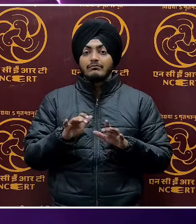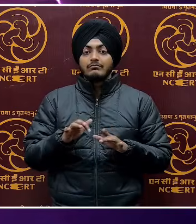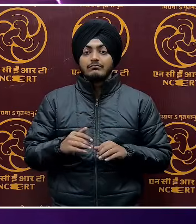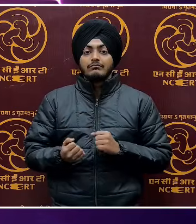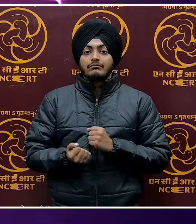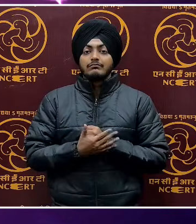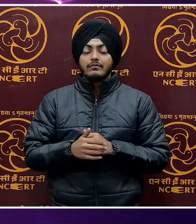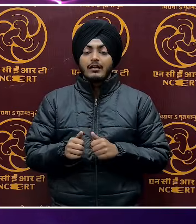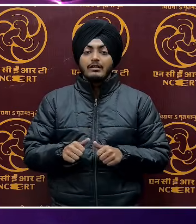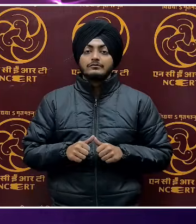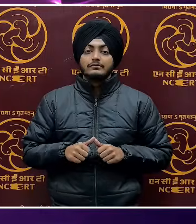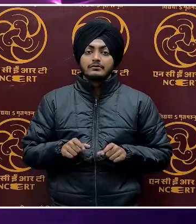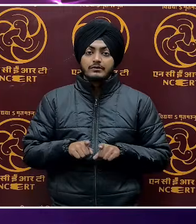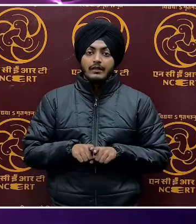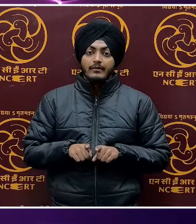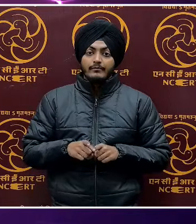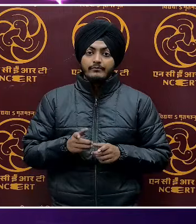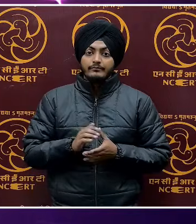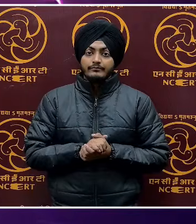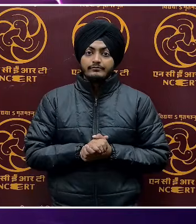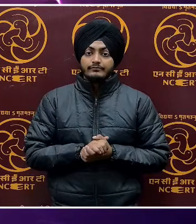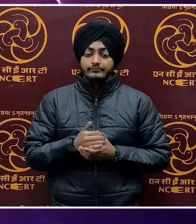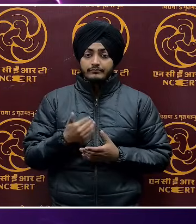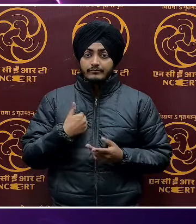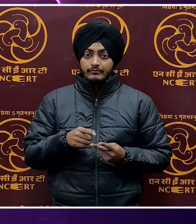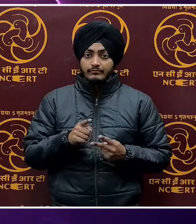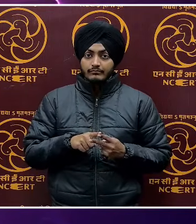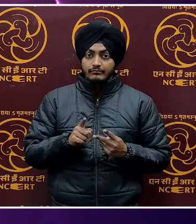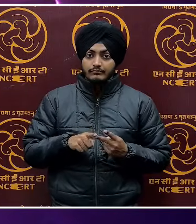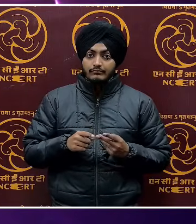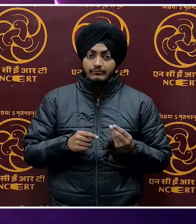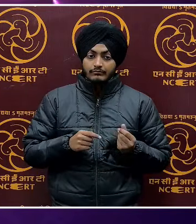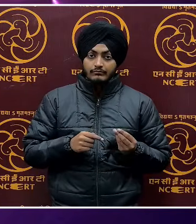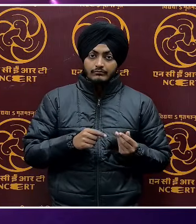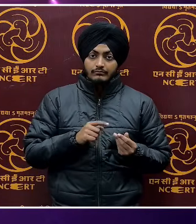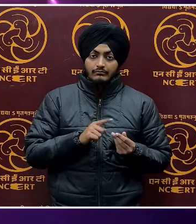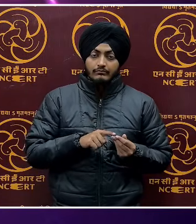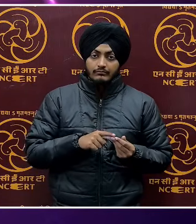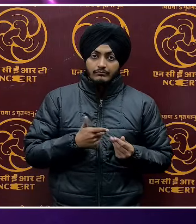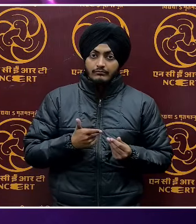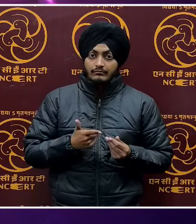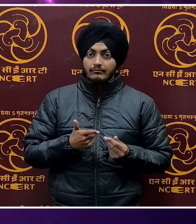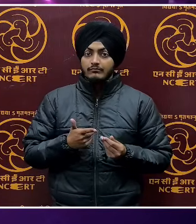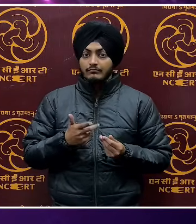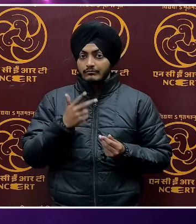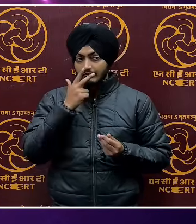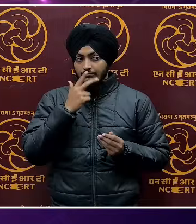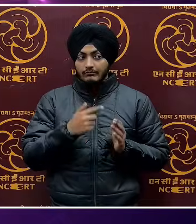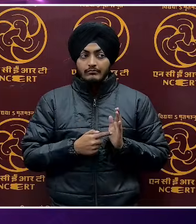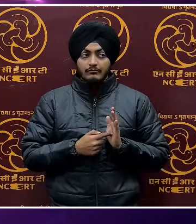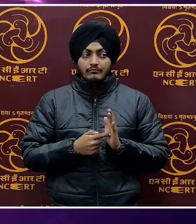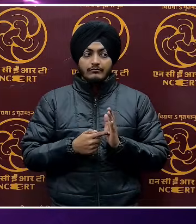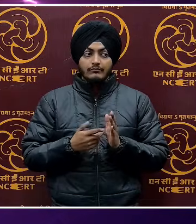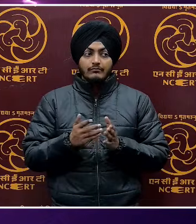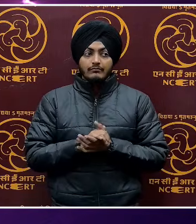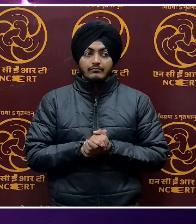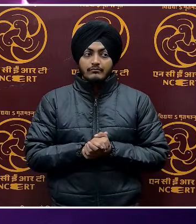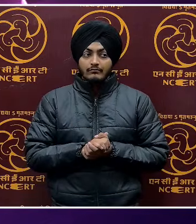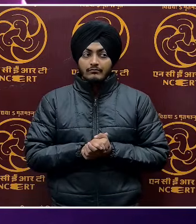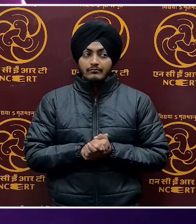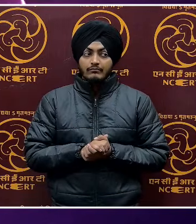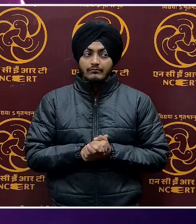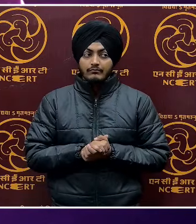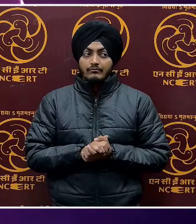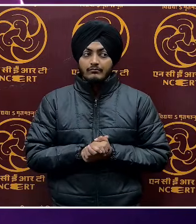handle. Yes. So ma'am, as you can see, we have two categories, grain and draw. Yes. So grain, if I will say what are the qualities